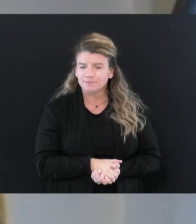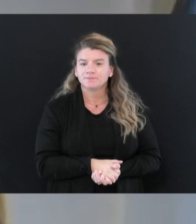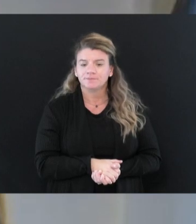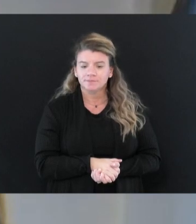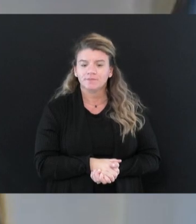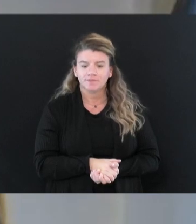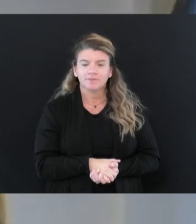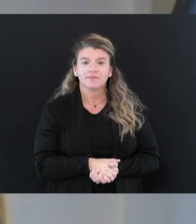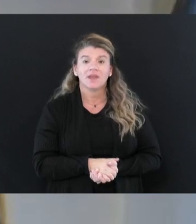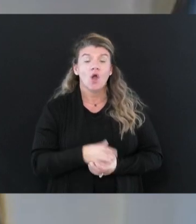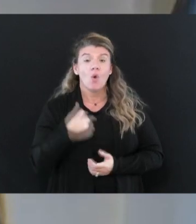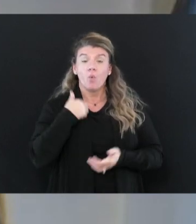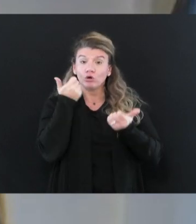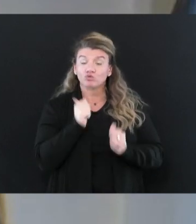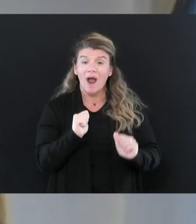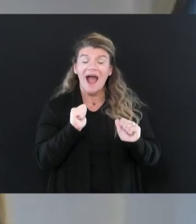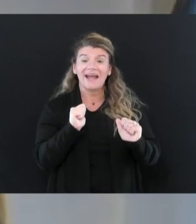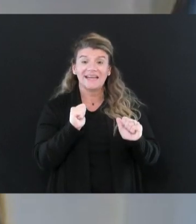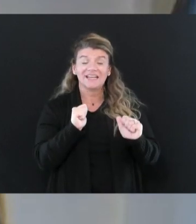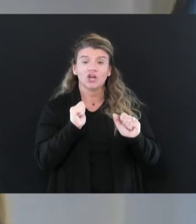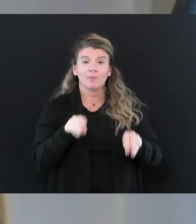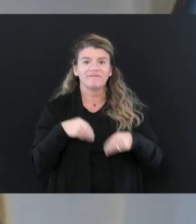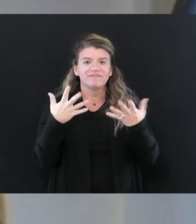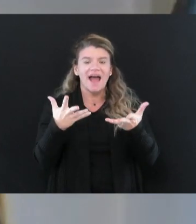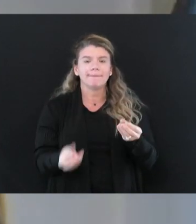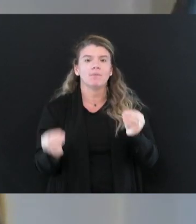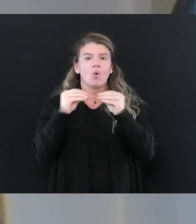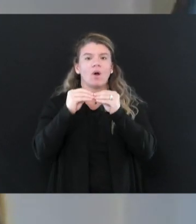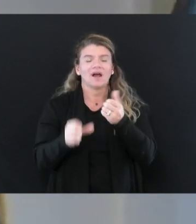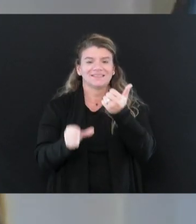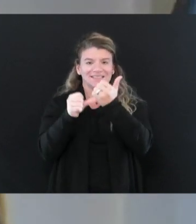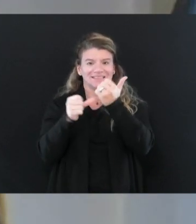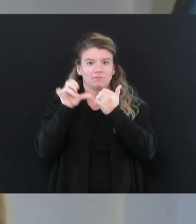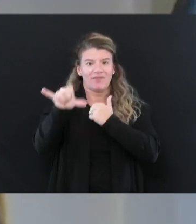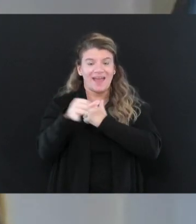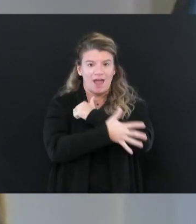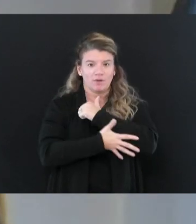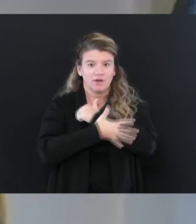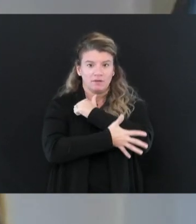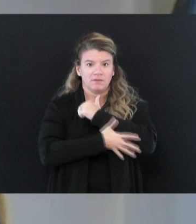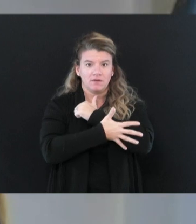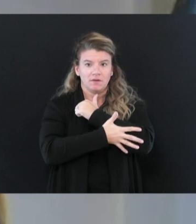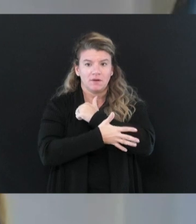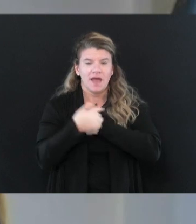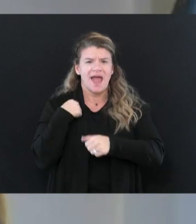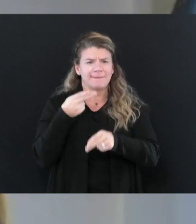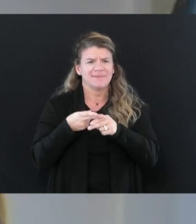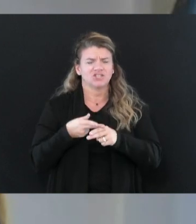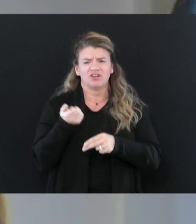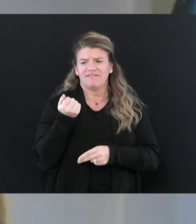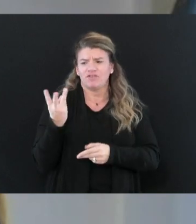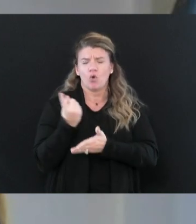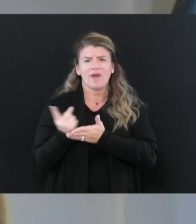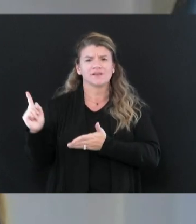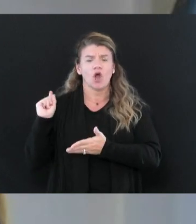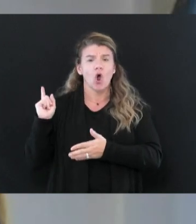Governor. We're trying to provide more assistance to Mingo County. I think I mentioned a couple of weeks ago they had